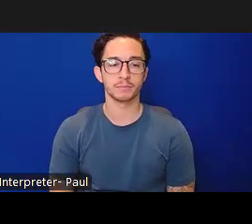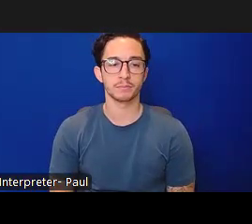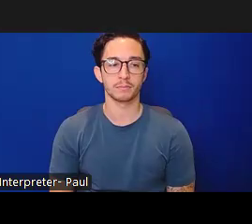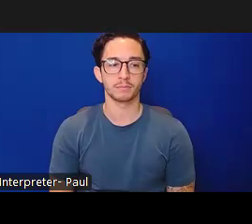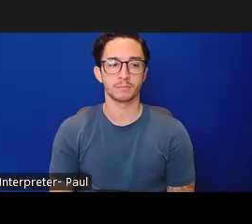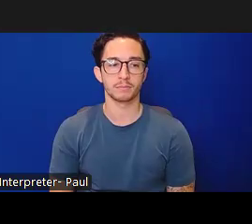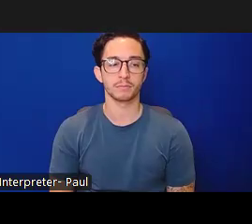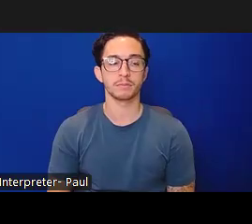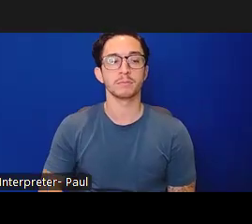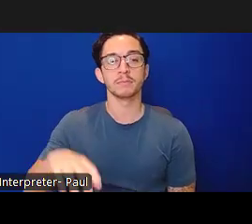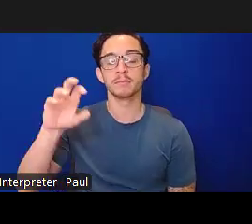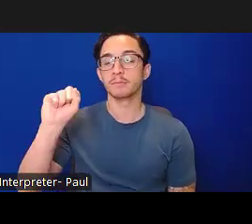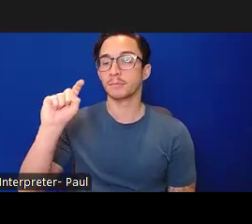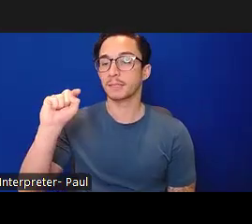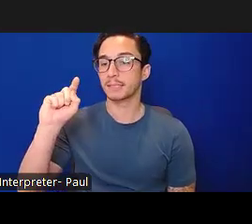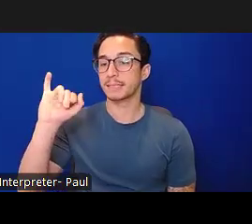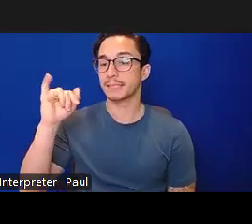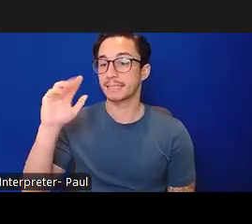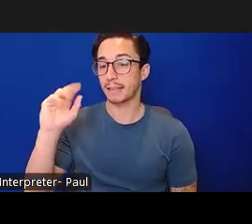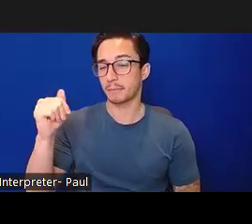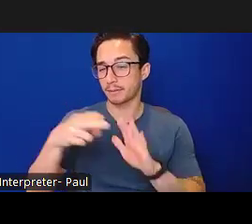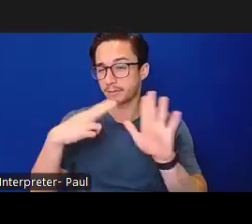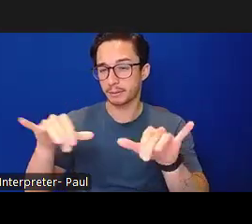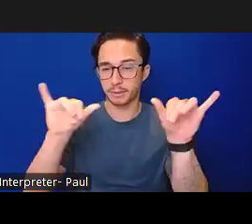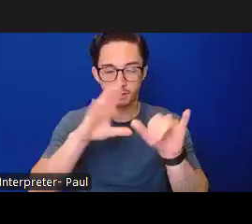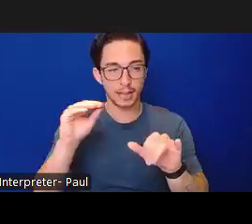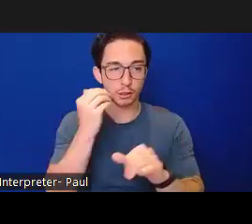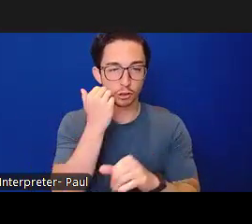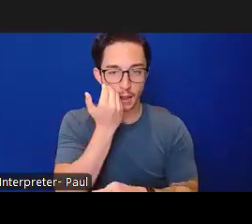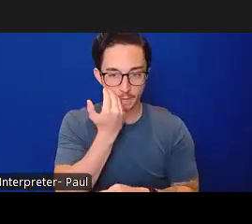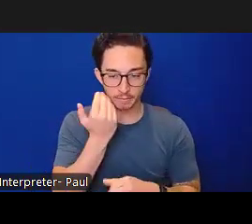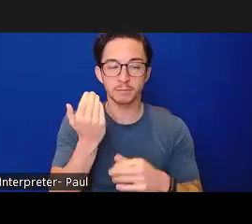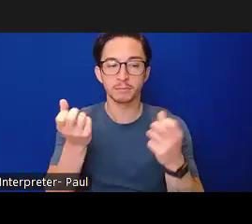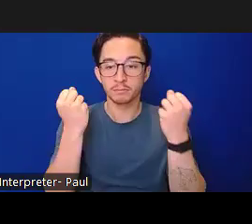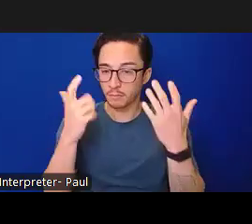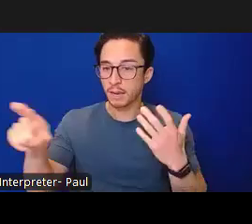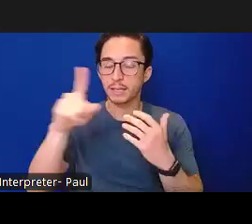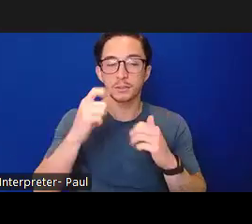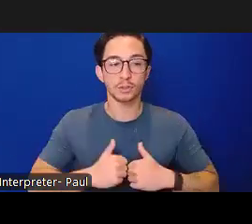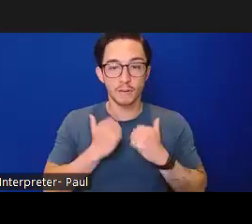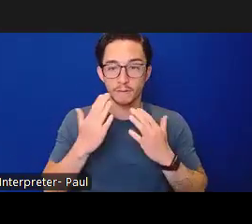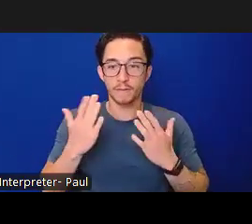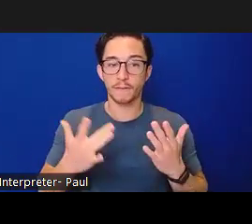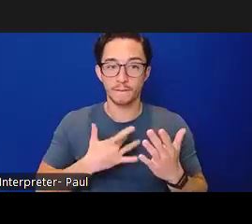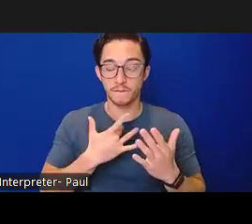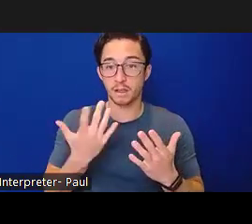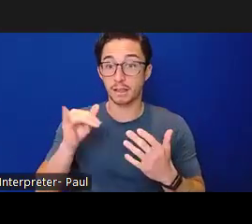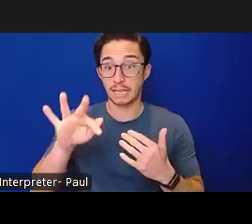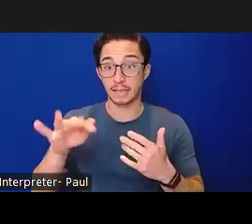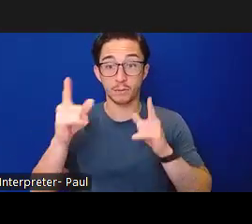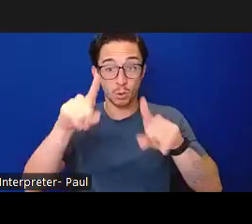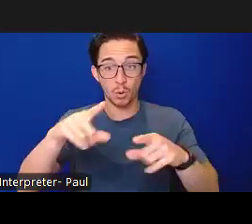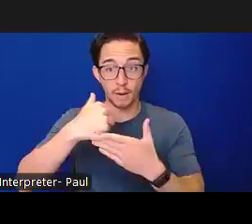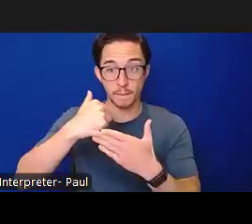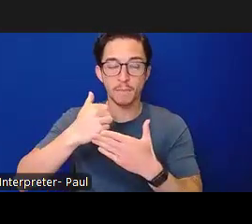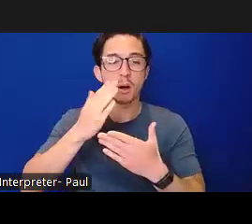Stigma and shame, right? Many of our survivors feel that they're going to be judged. And